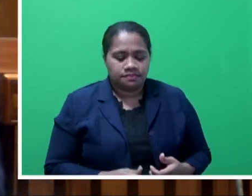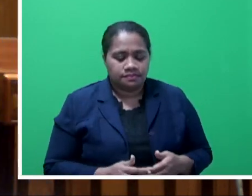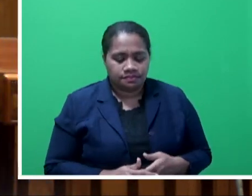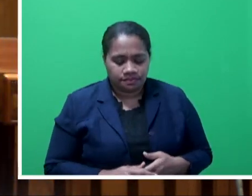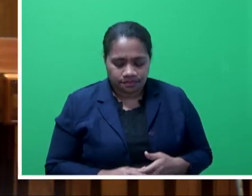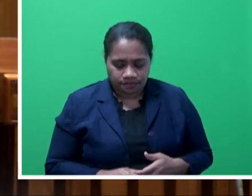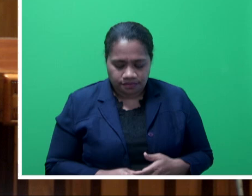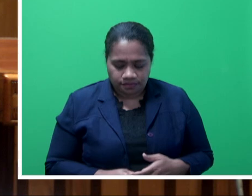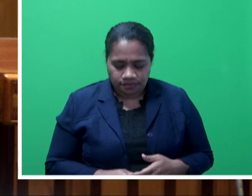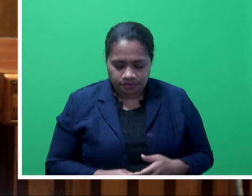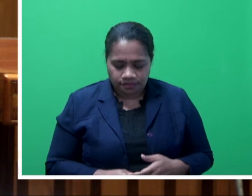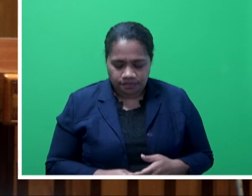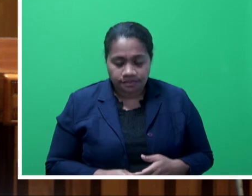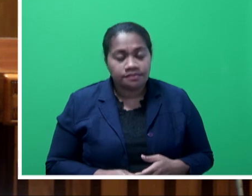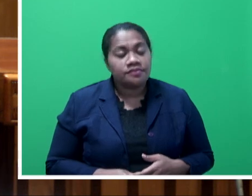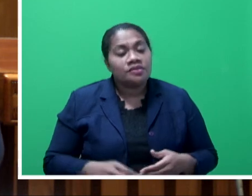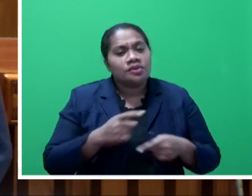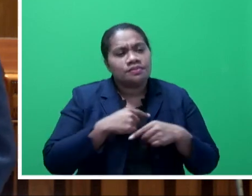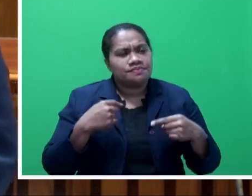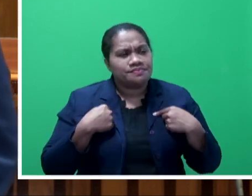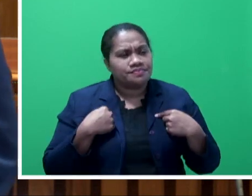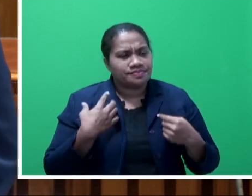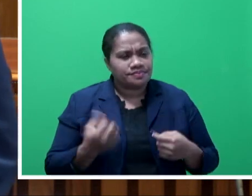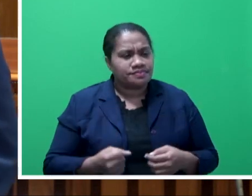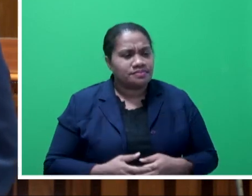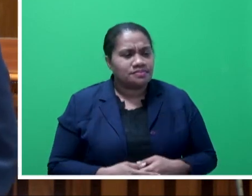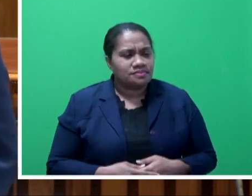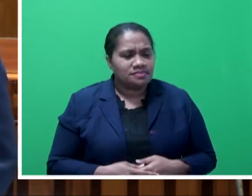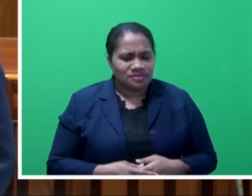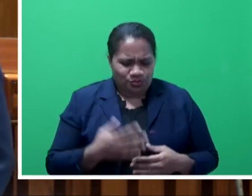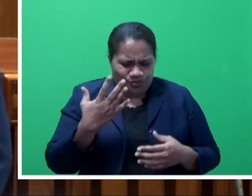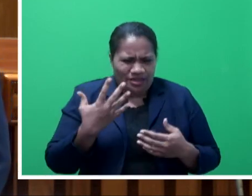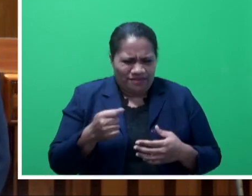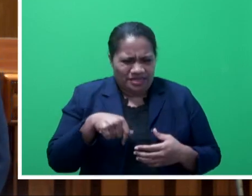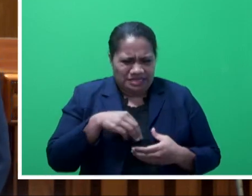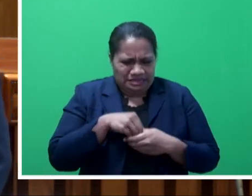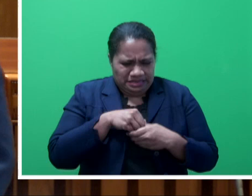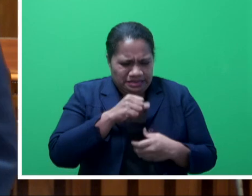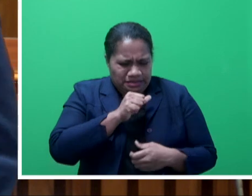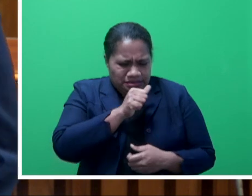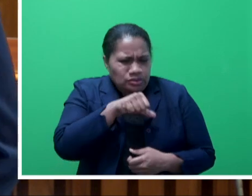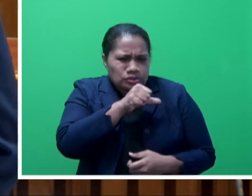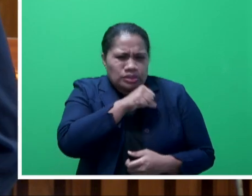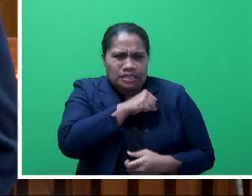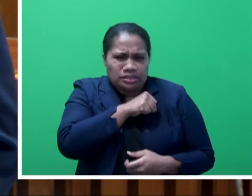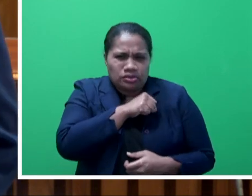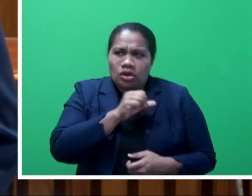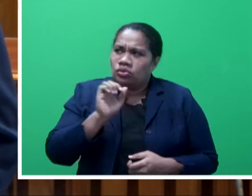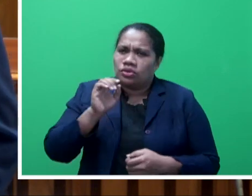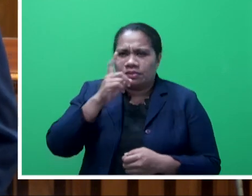this almost xenophobic attitude towards expatriates. And